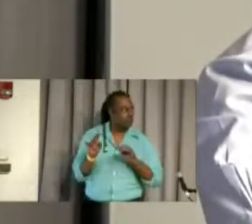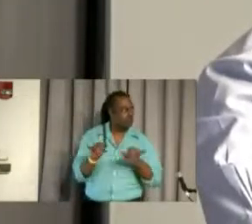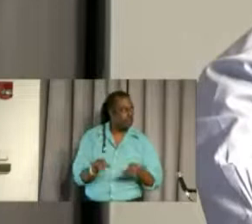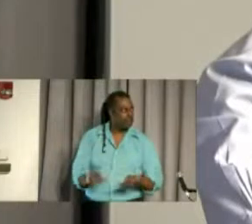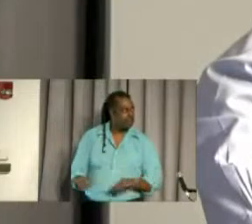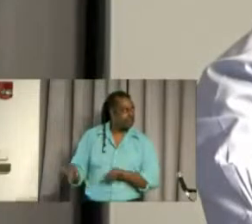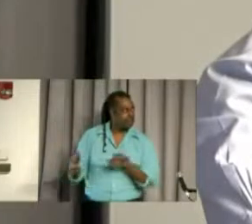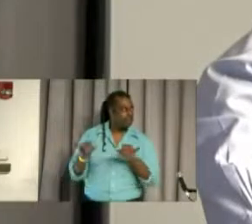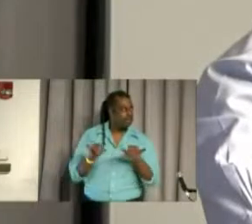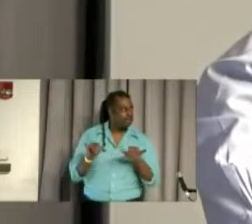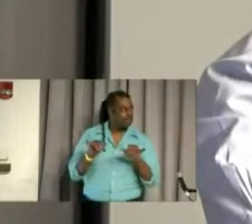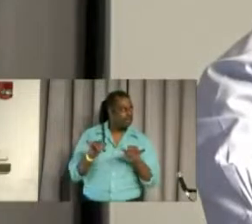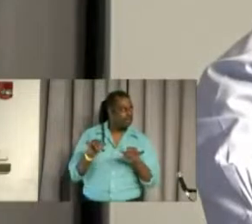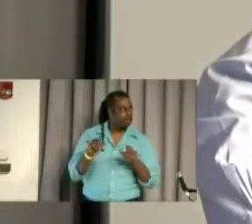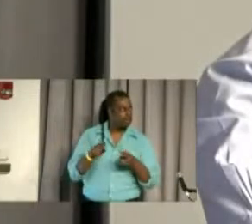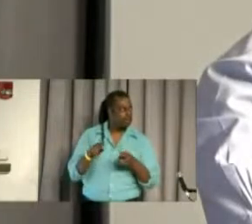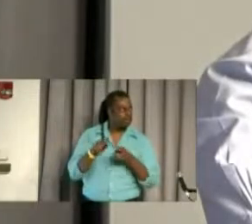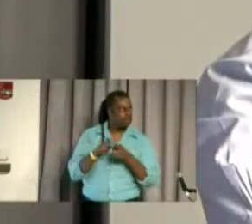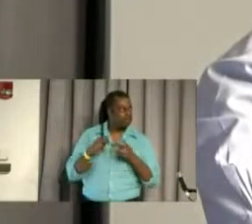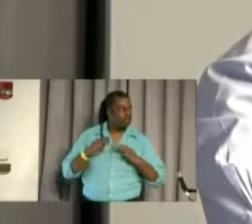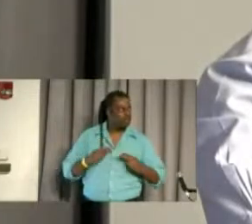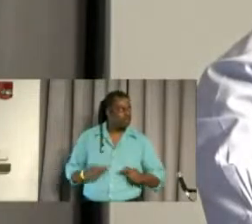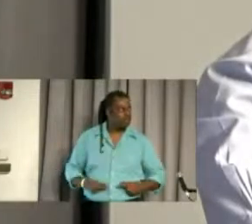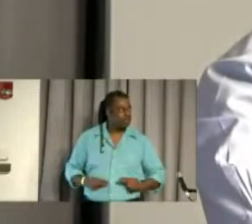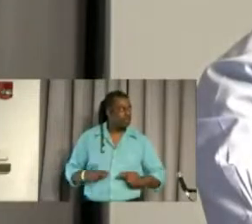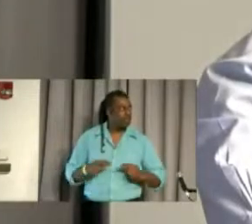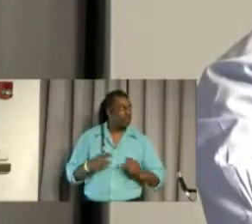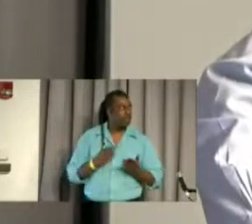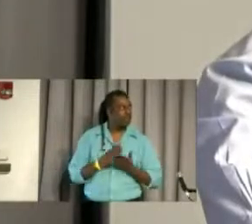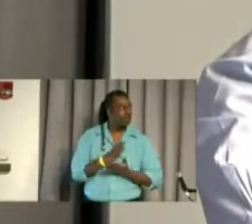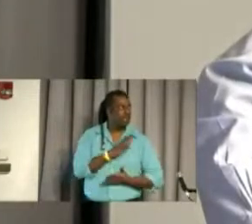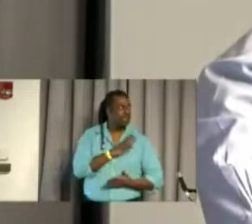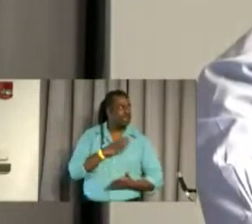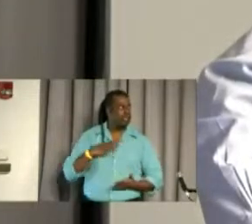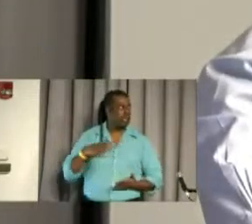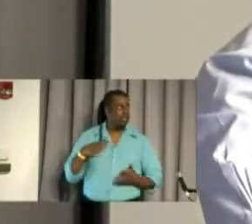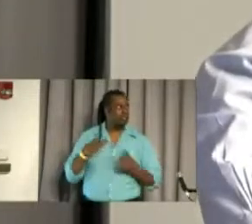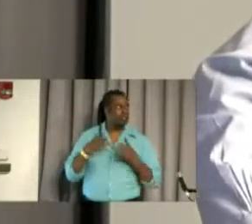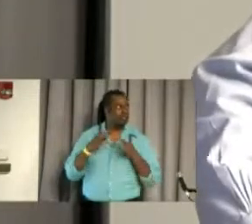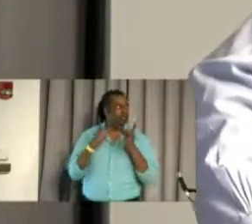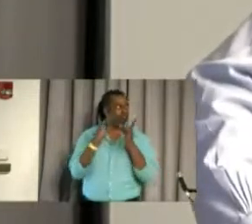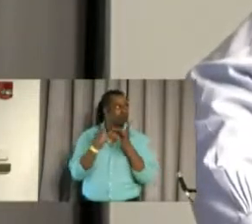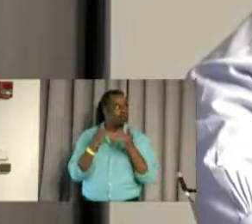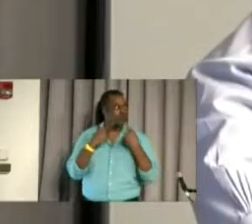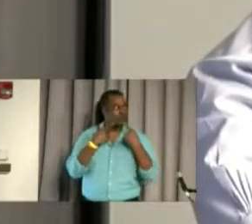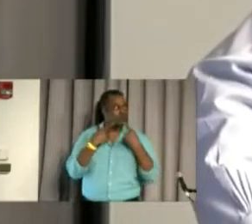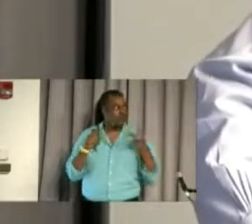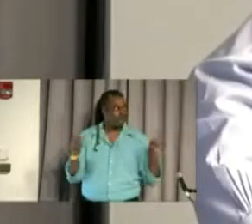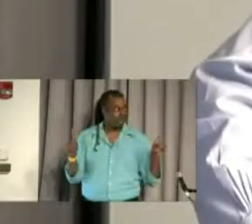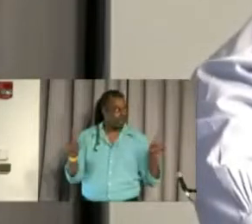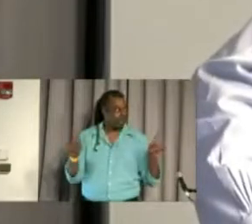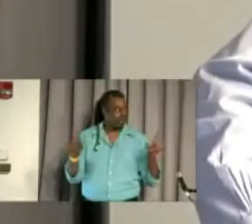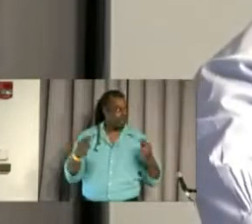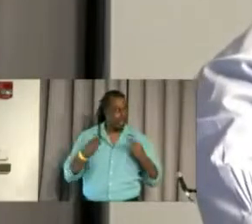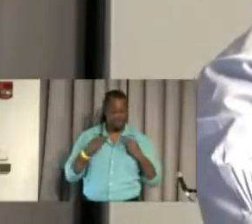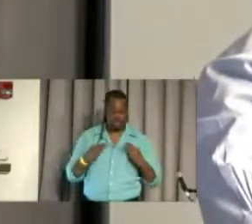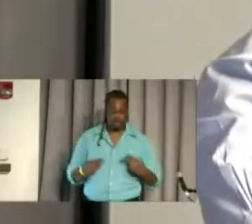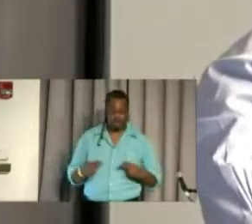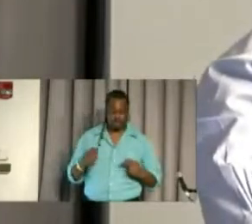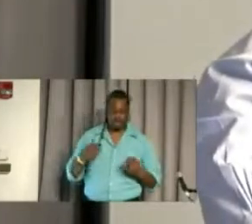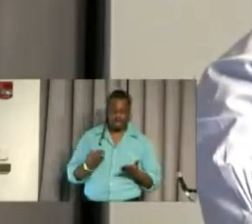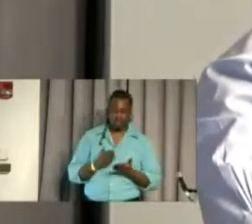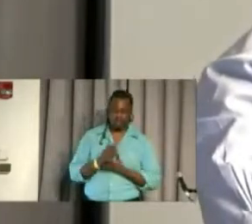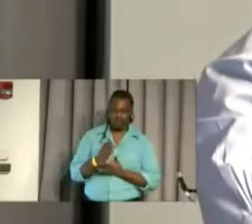standards, specifically the Human Rights Council's statement that human beings have the right to